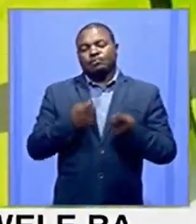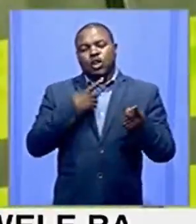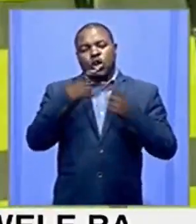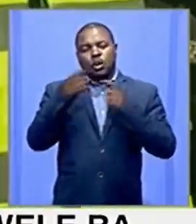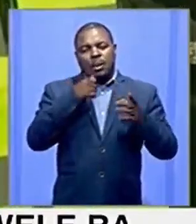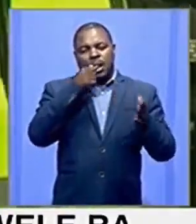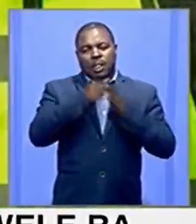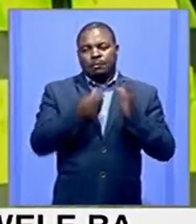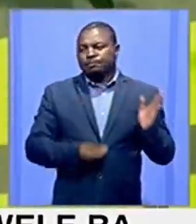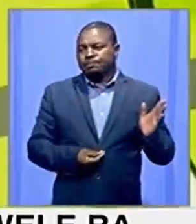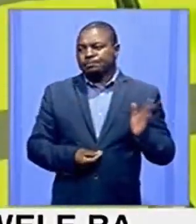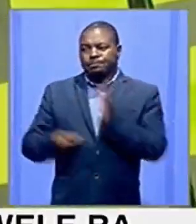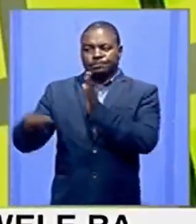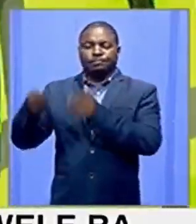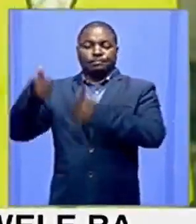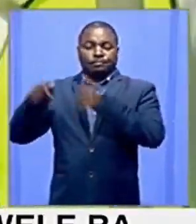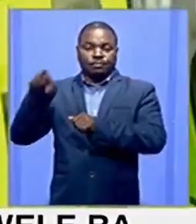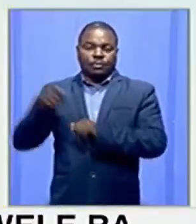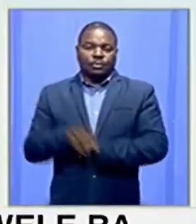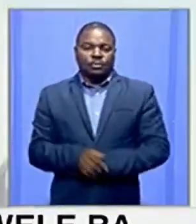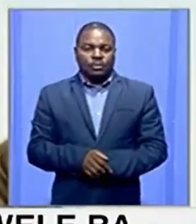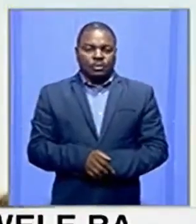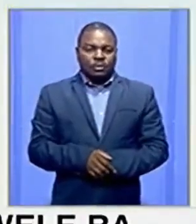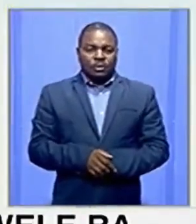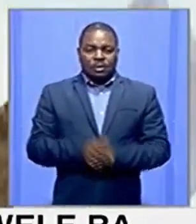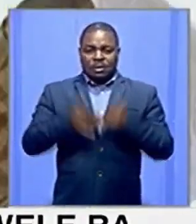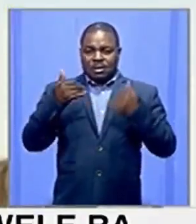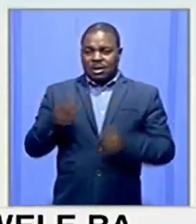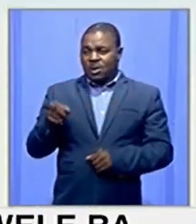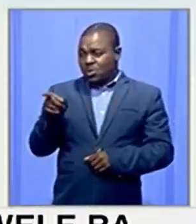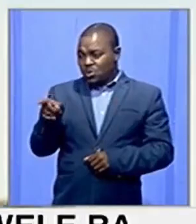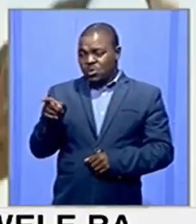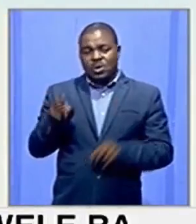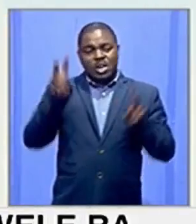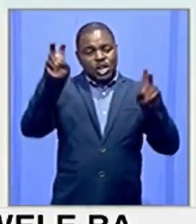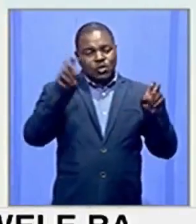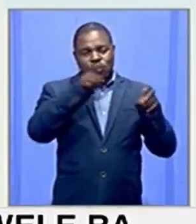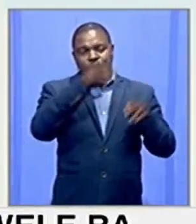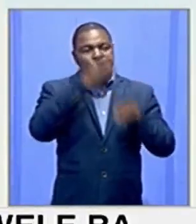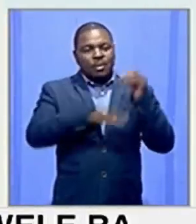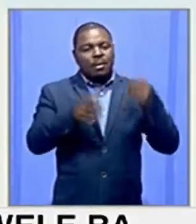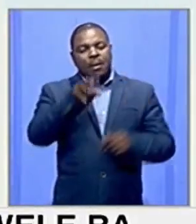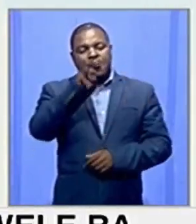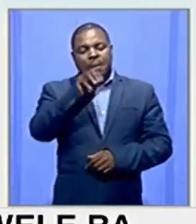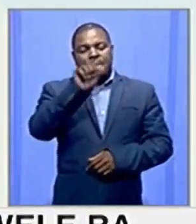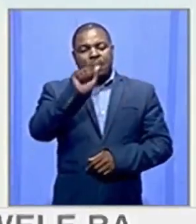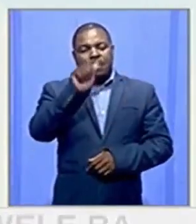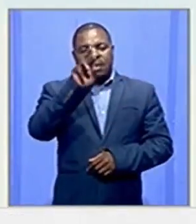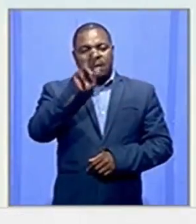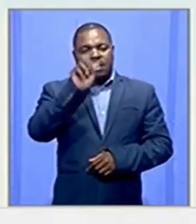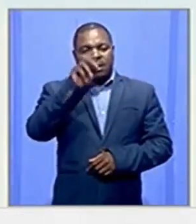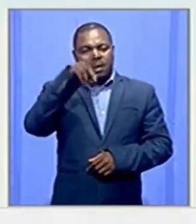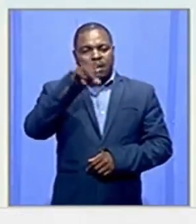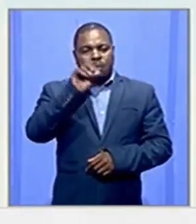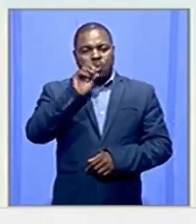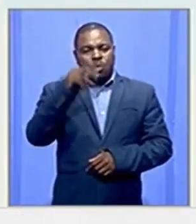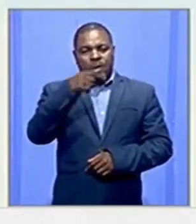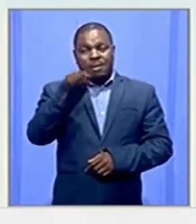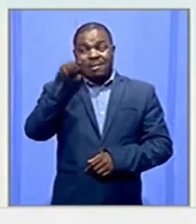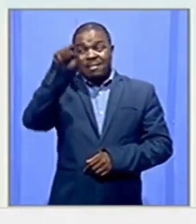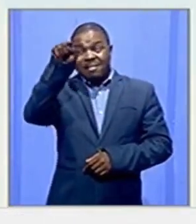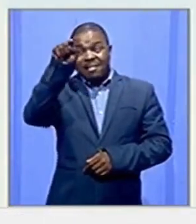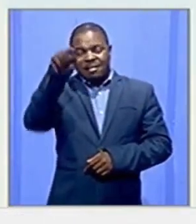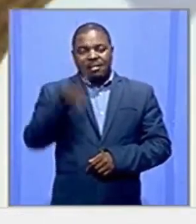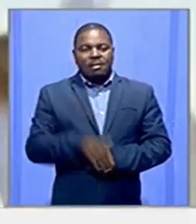lengwalo la dingongorego. Ya ka ba bona le no le pala go complete le issue ya bona go marapong kwa ba ile ba felelwa